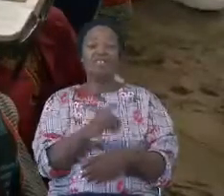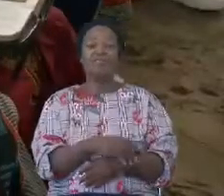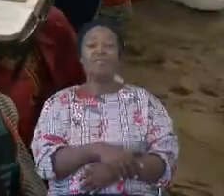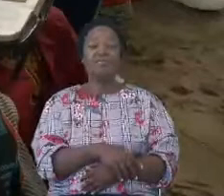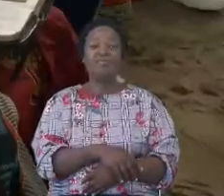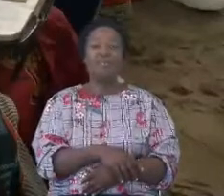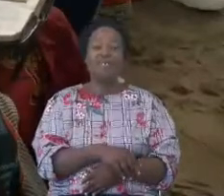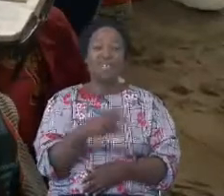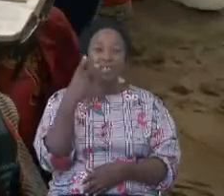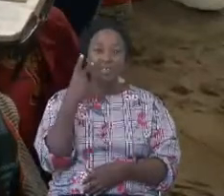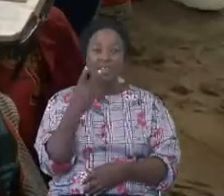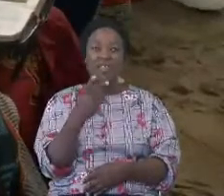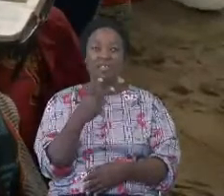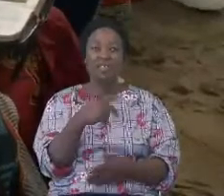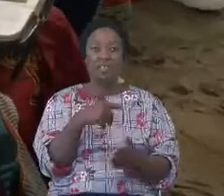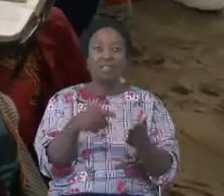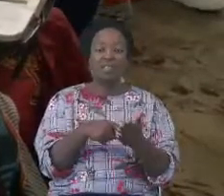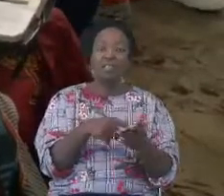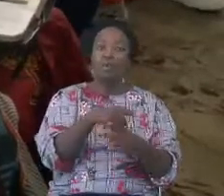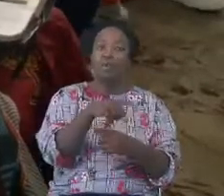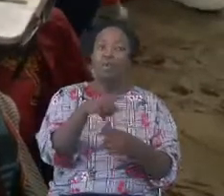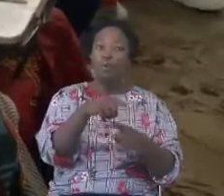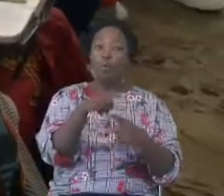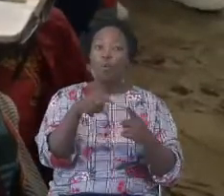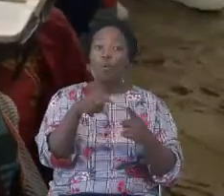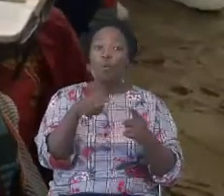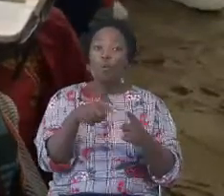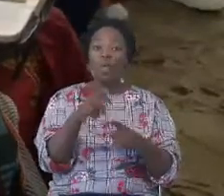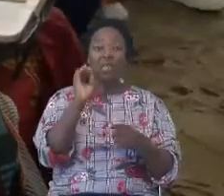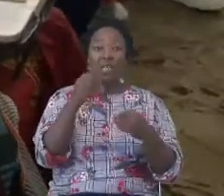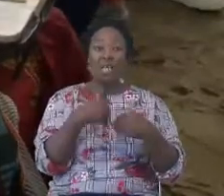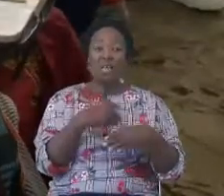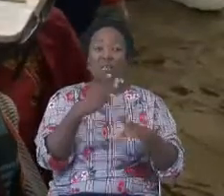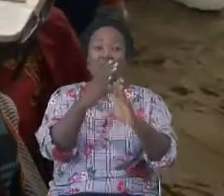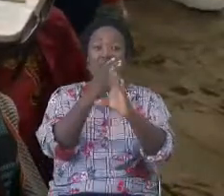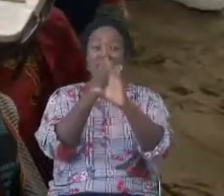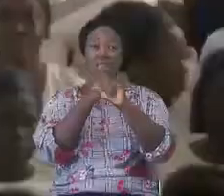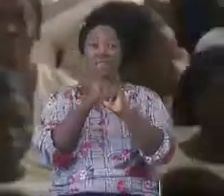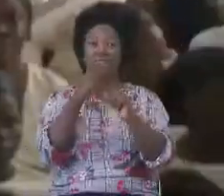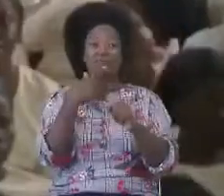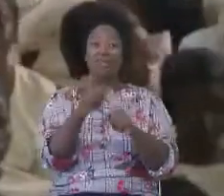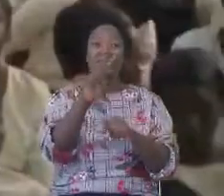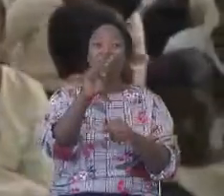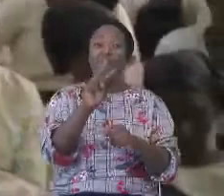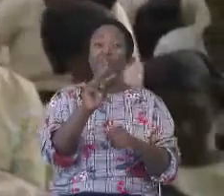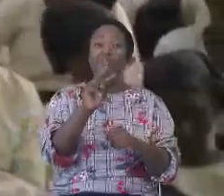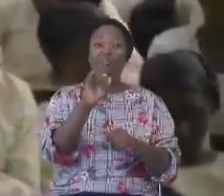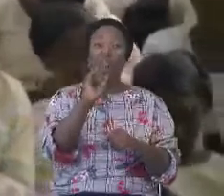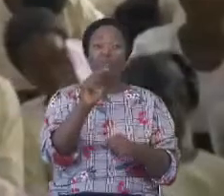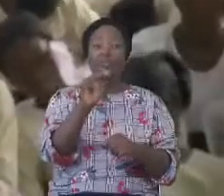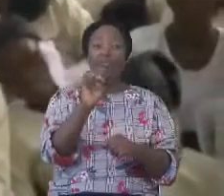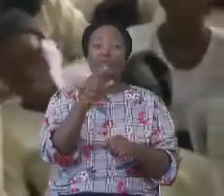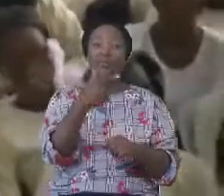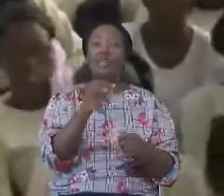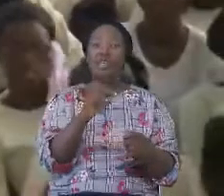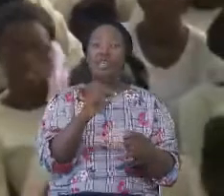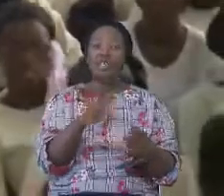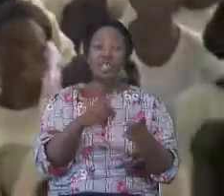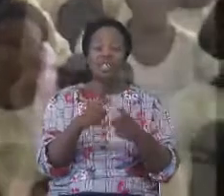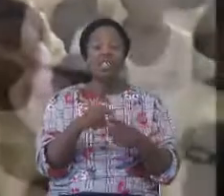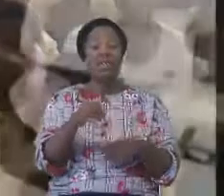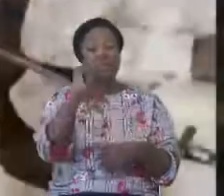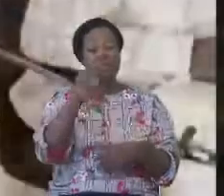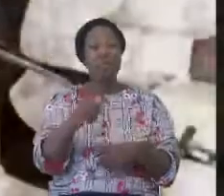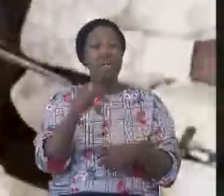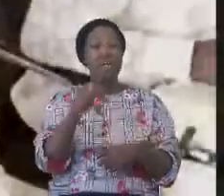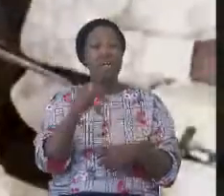Somebody shout, it is finished. Look at this. When he had received the